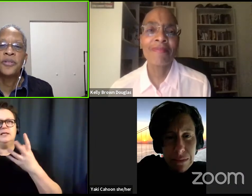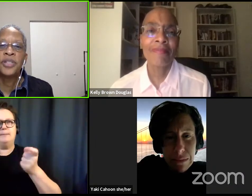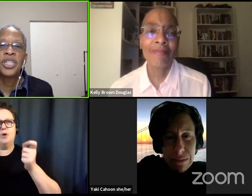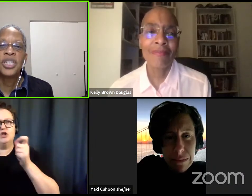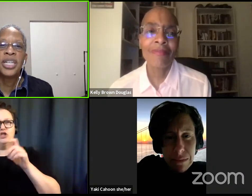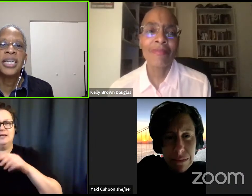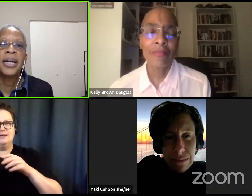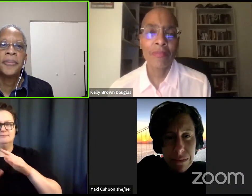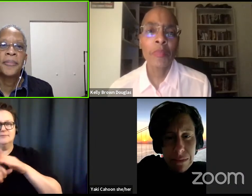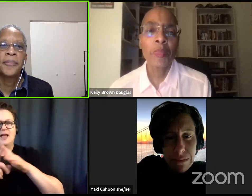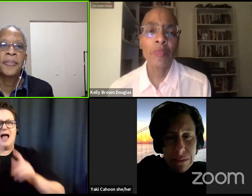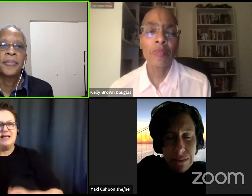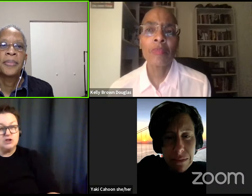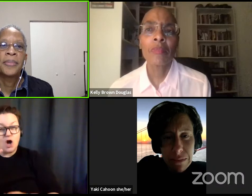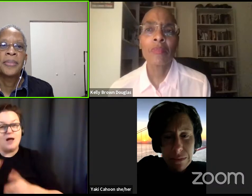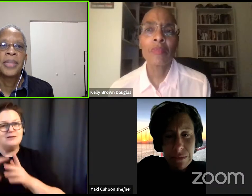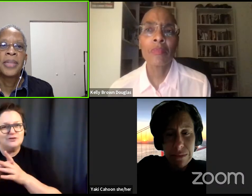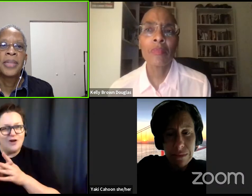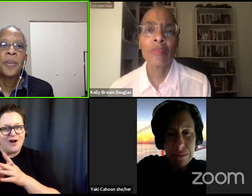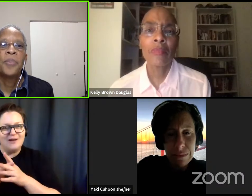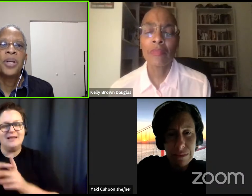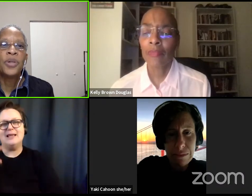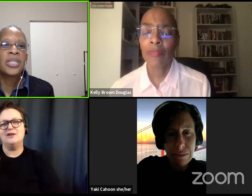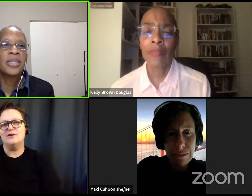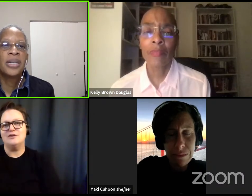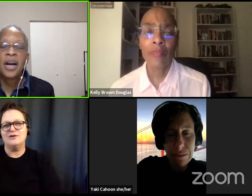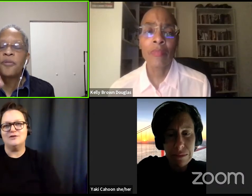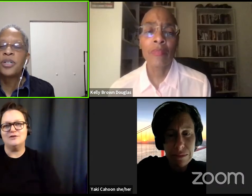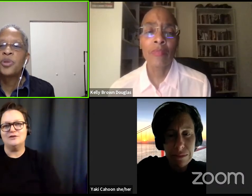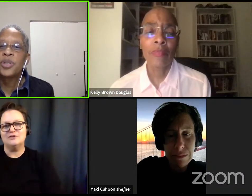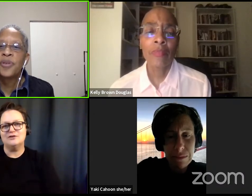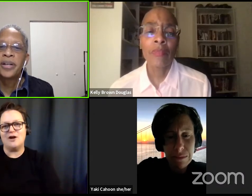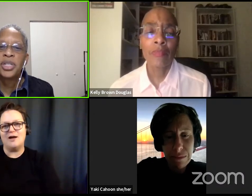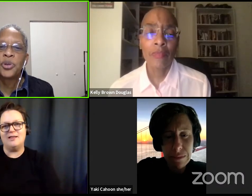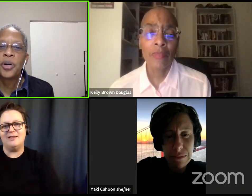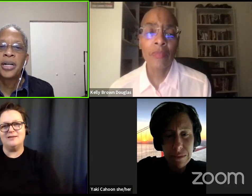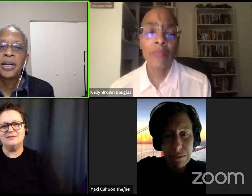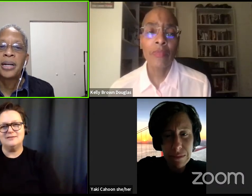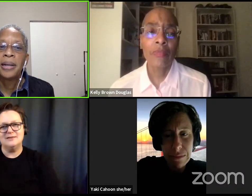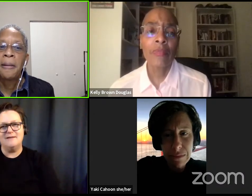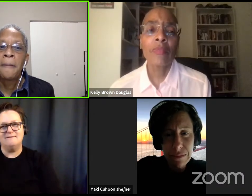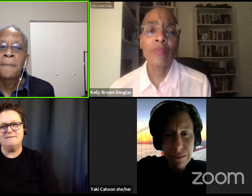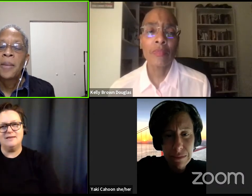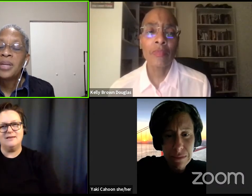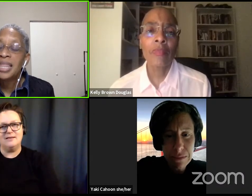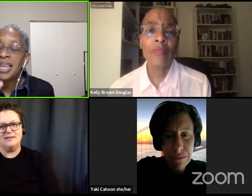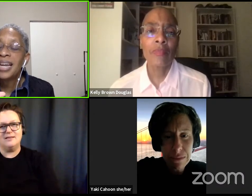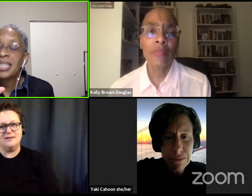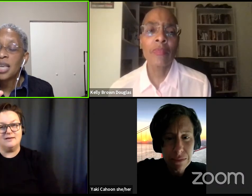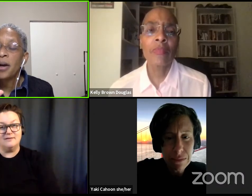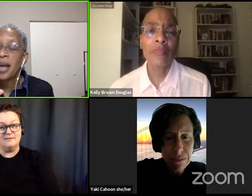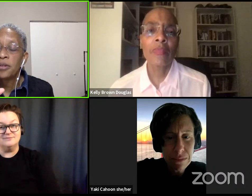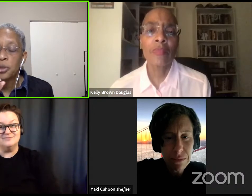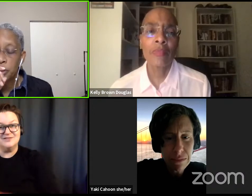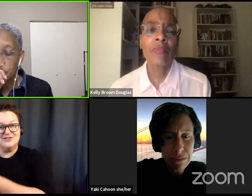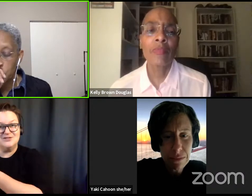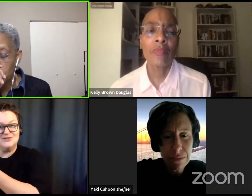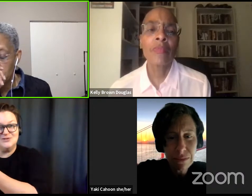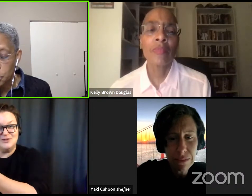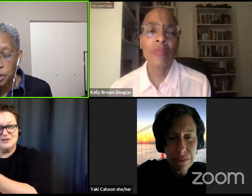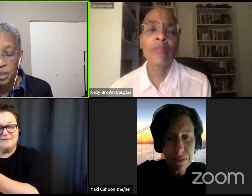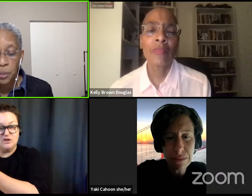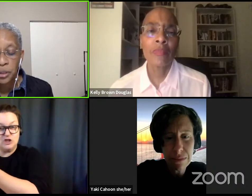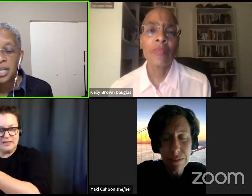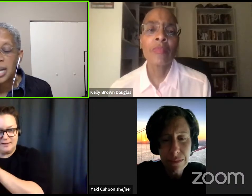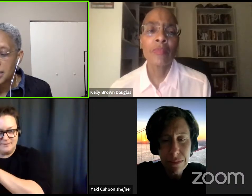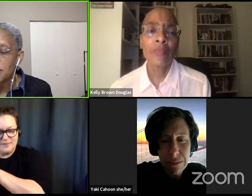Charlottesville, Virginia, but the coverage was very short. But then I saw it after George Floyd was